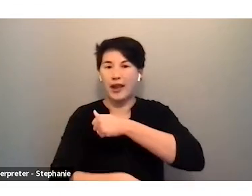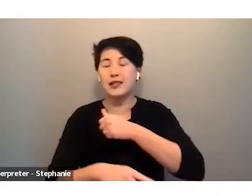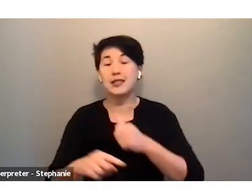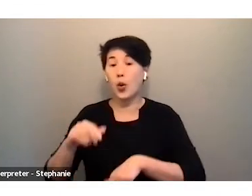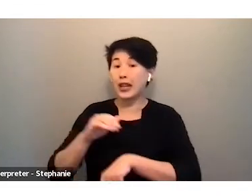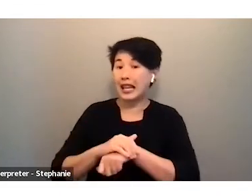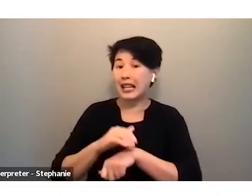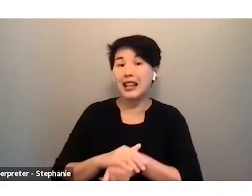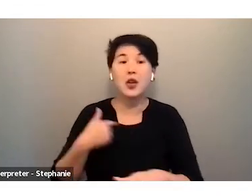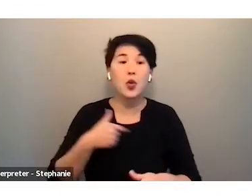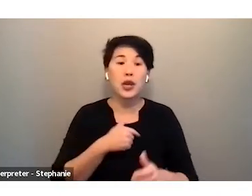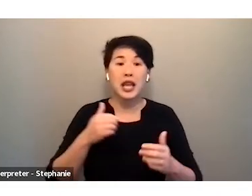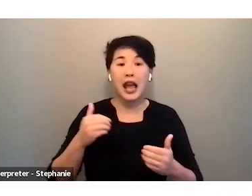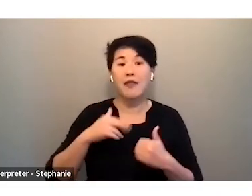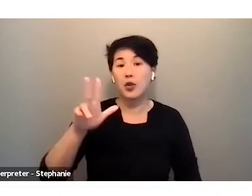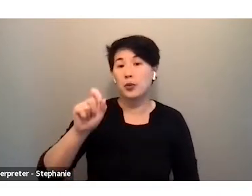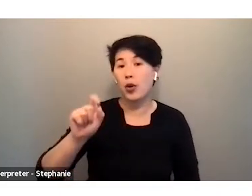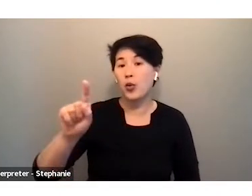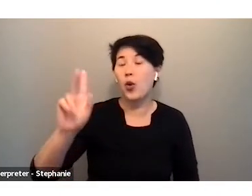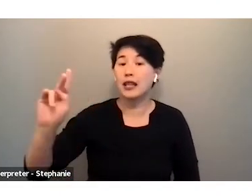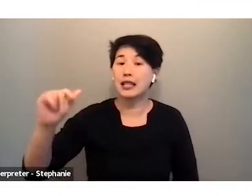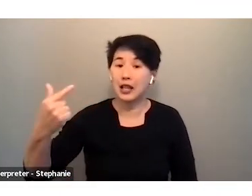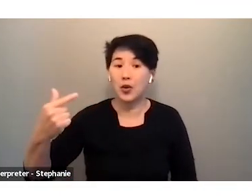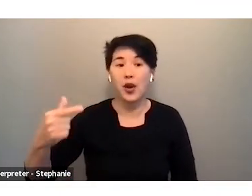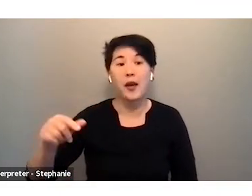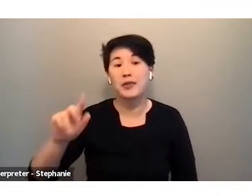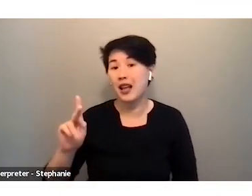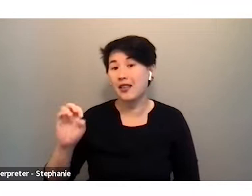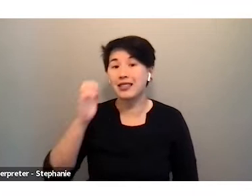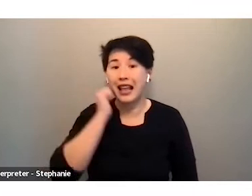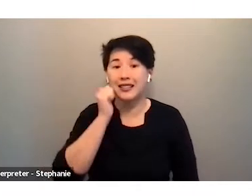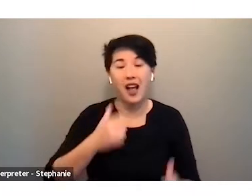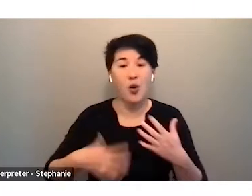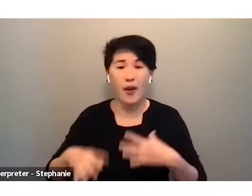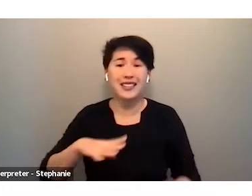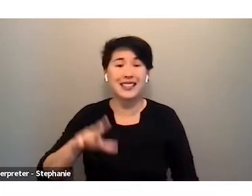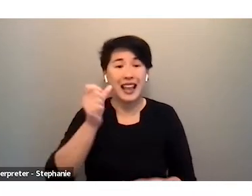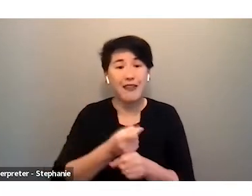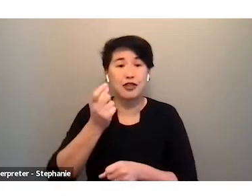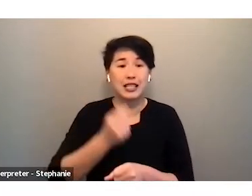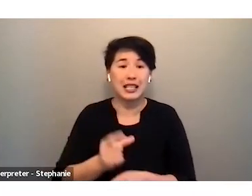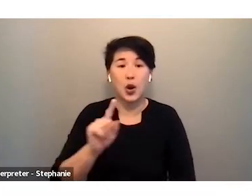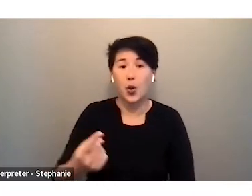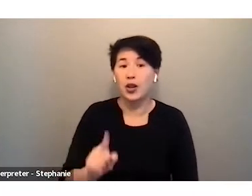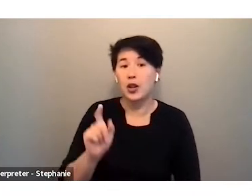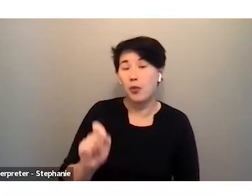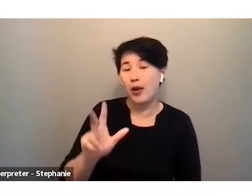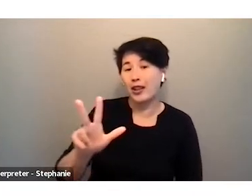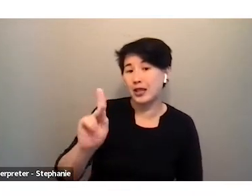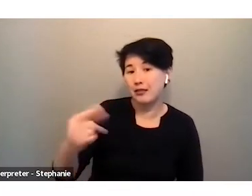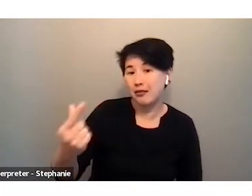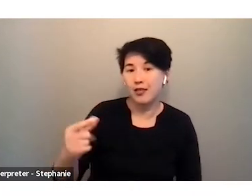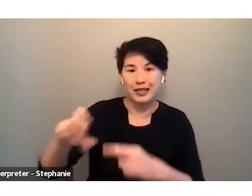there's 3.1 kilos of textile waste every year in England, and only 0.3 kilos are